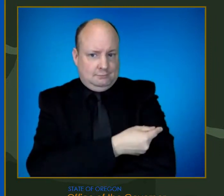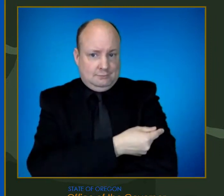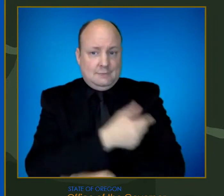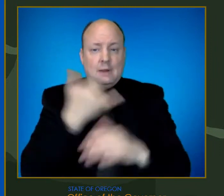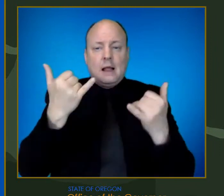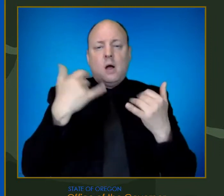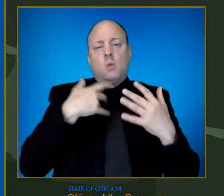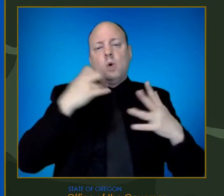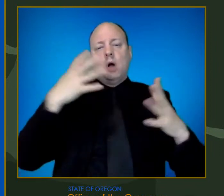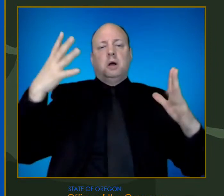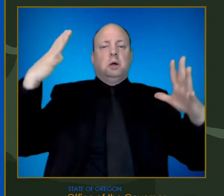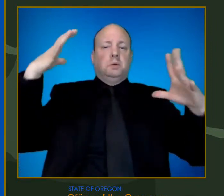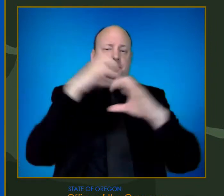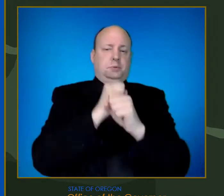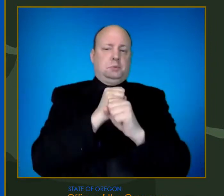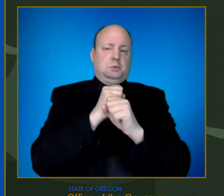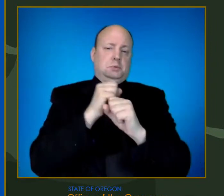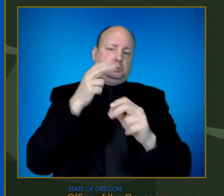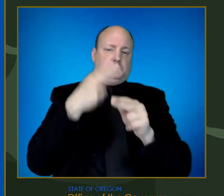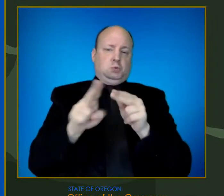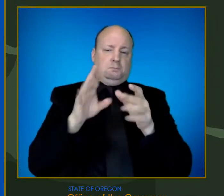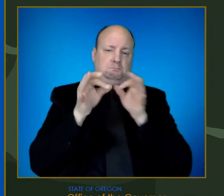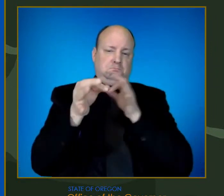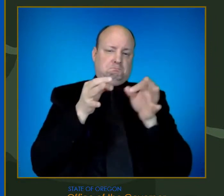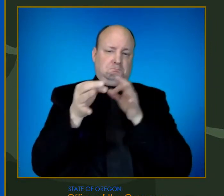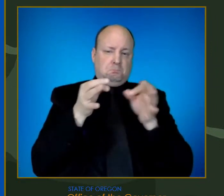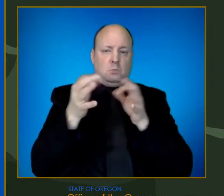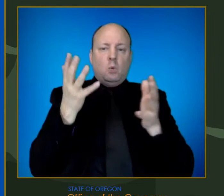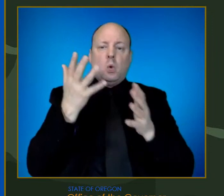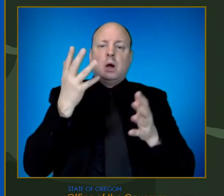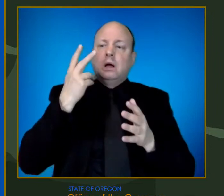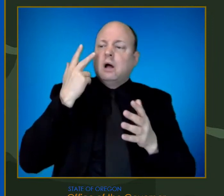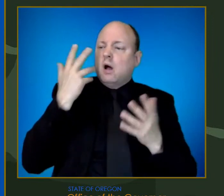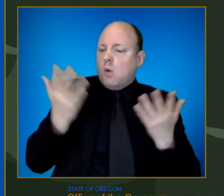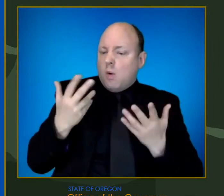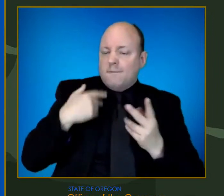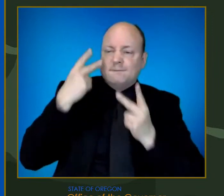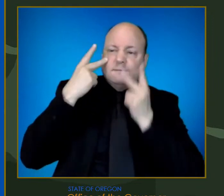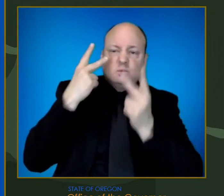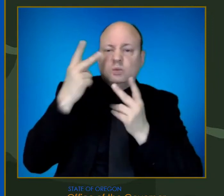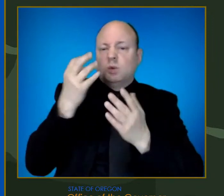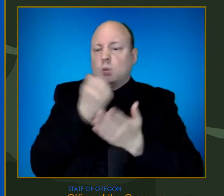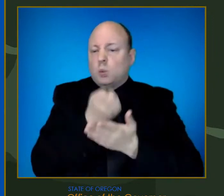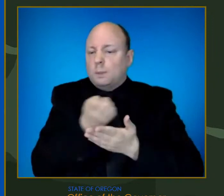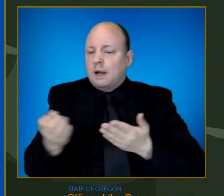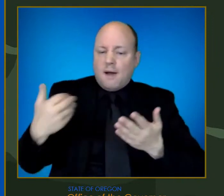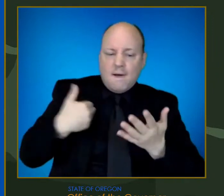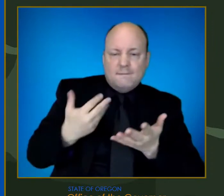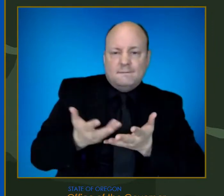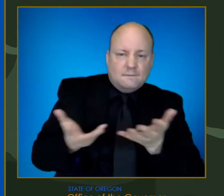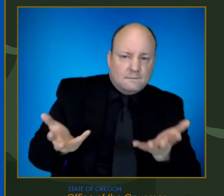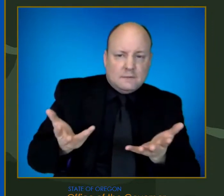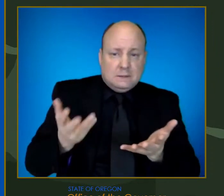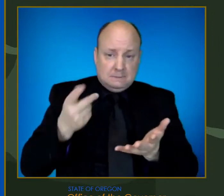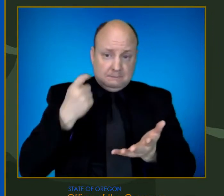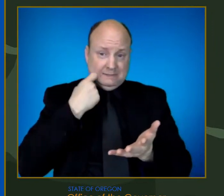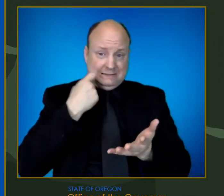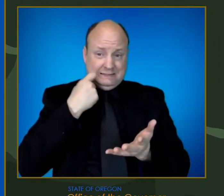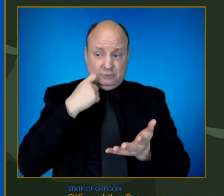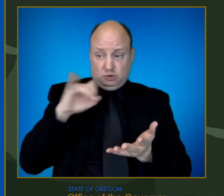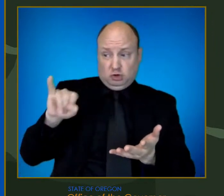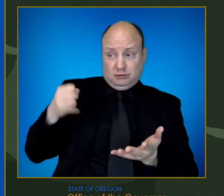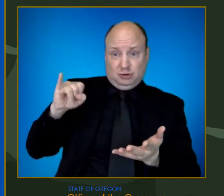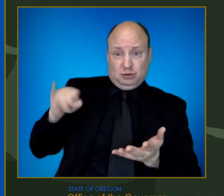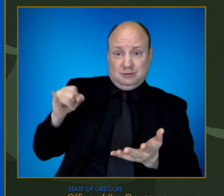vaccine supplies. As you know, this week saw a pause in the distribution of the Johnson & Johnson vaccine. This pause is evidence